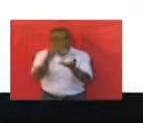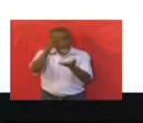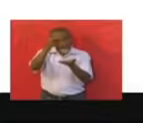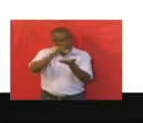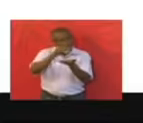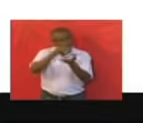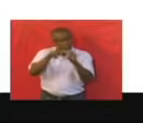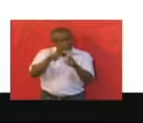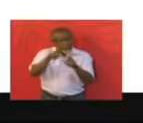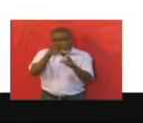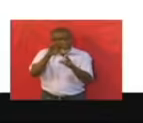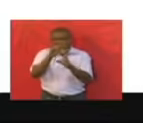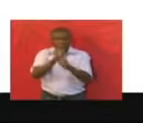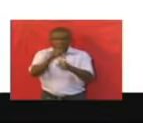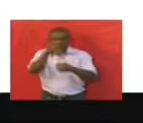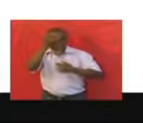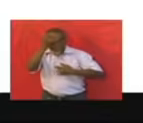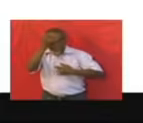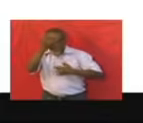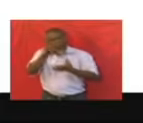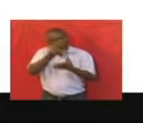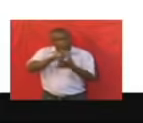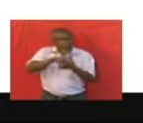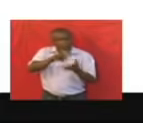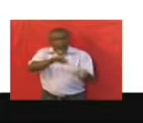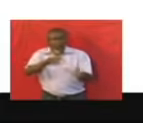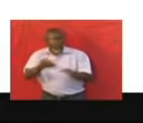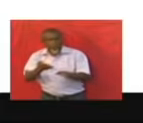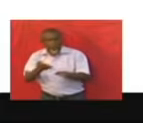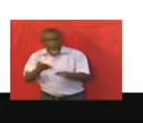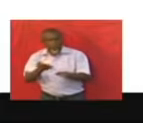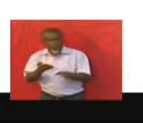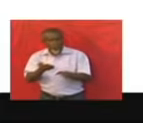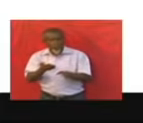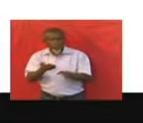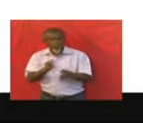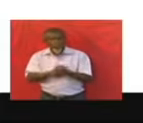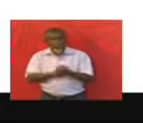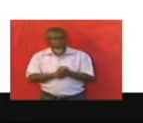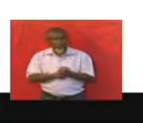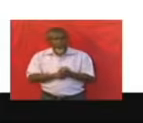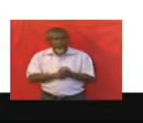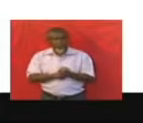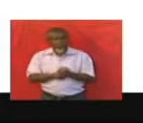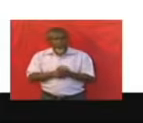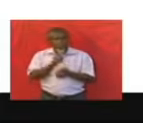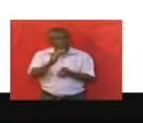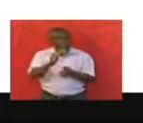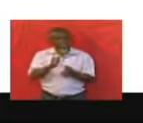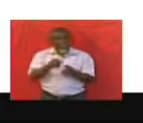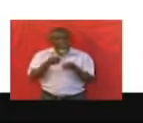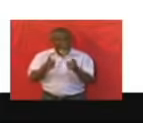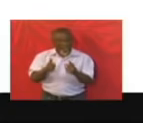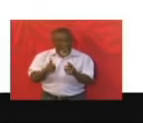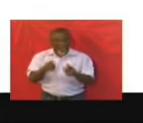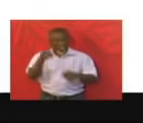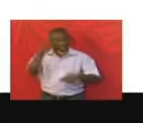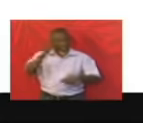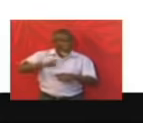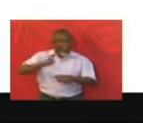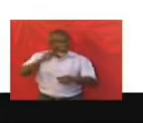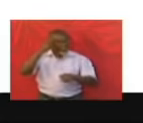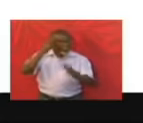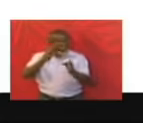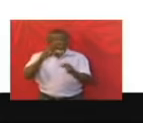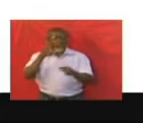please. In terms of consensus, this is not a quick decision. This is something we have been considering for several